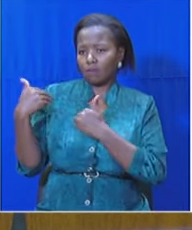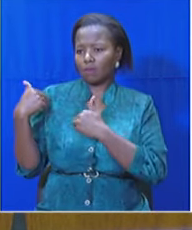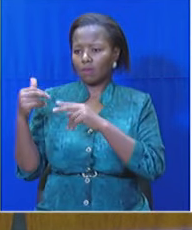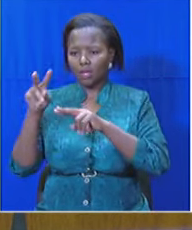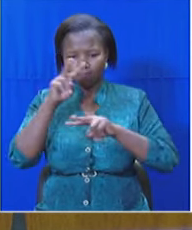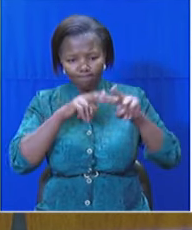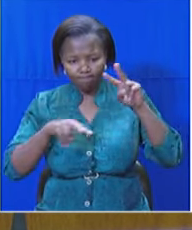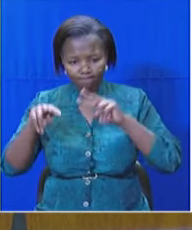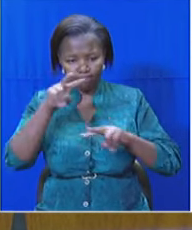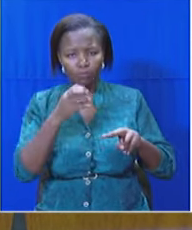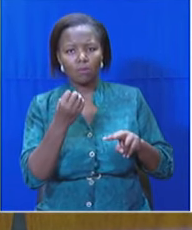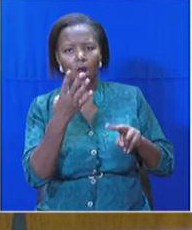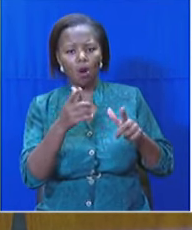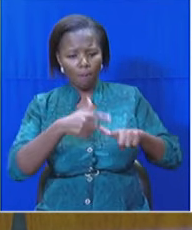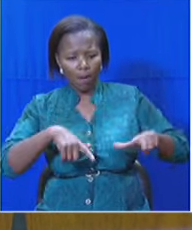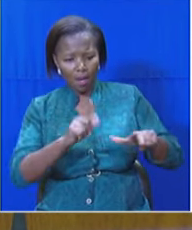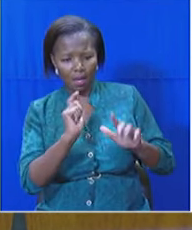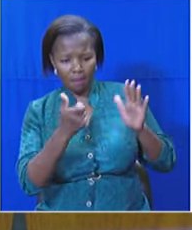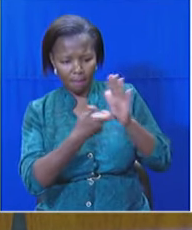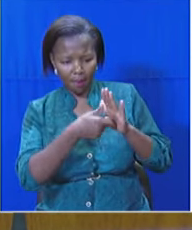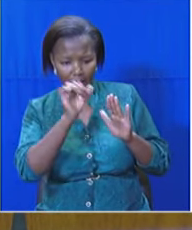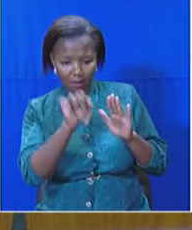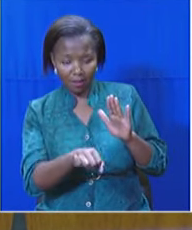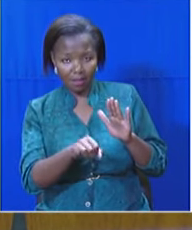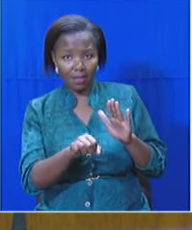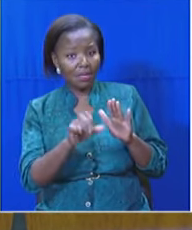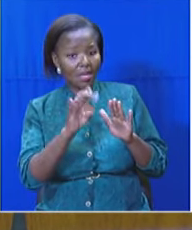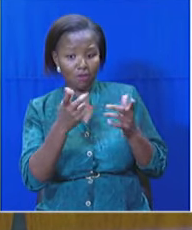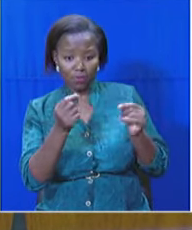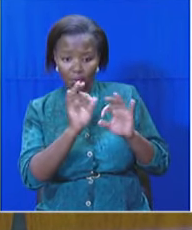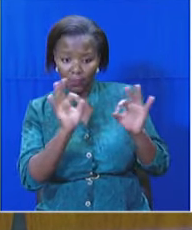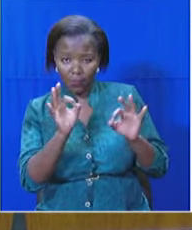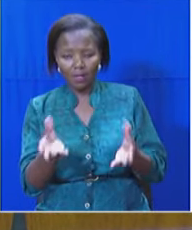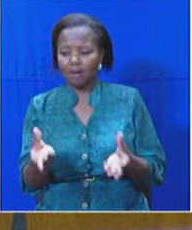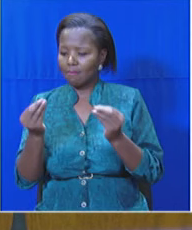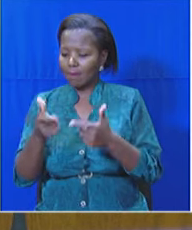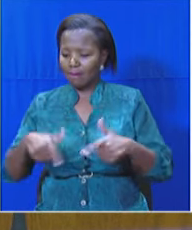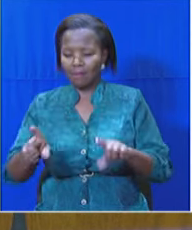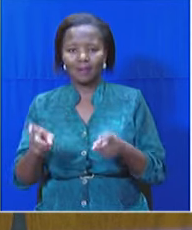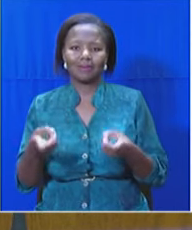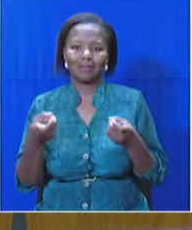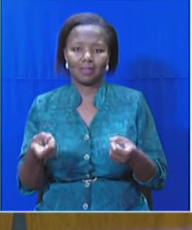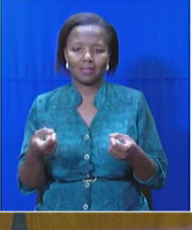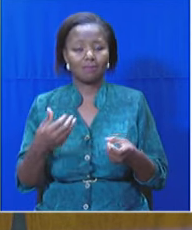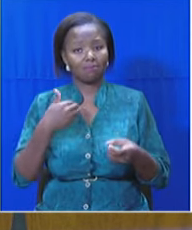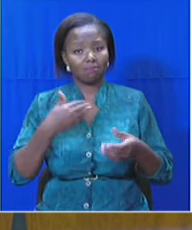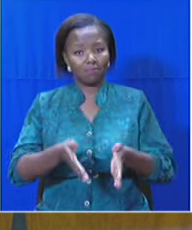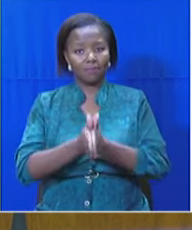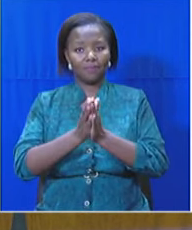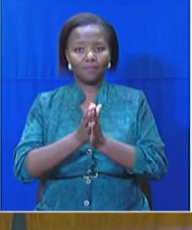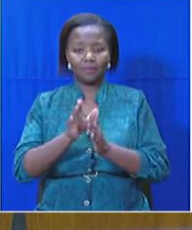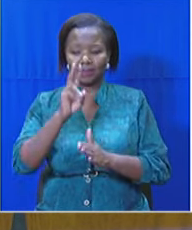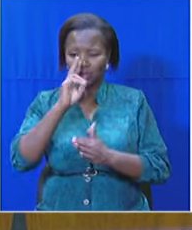and evaluation agency, the land will be out of reach. The PAC calls for a new logic on